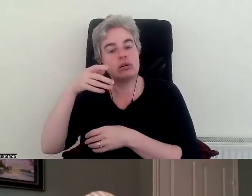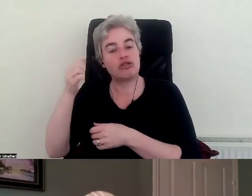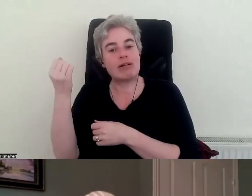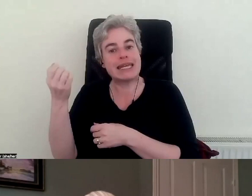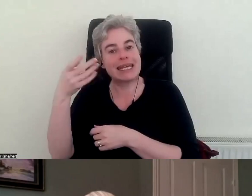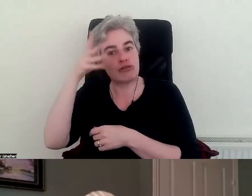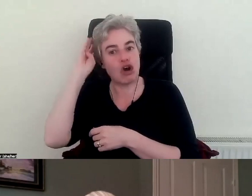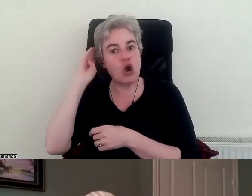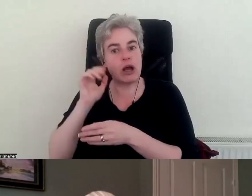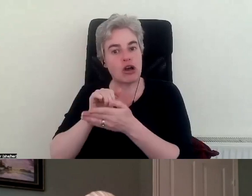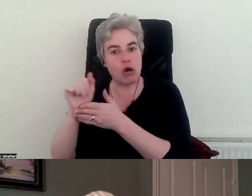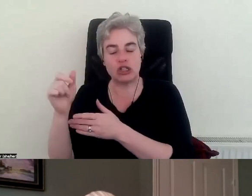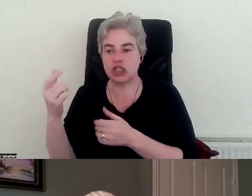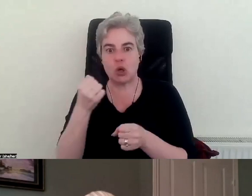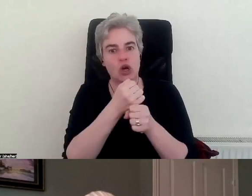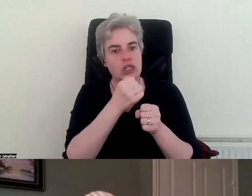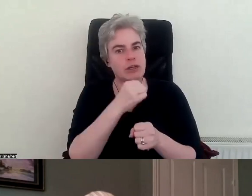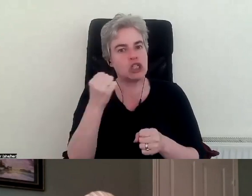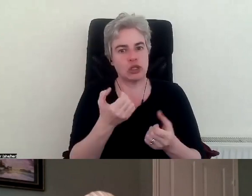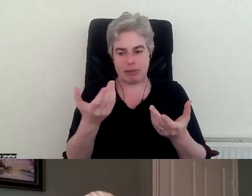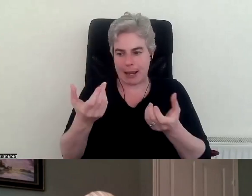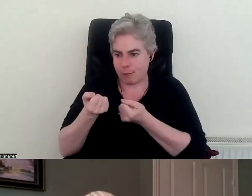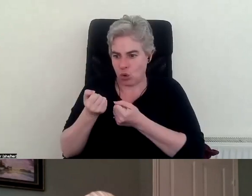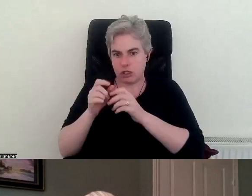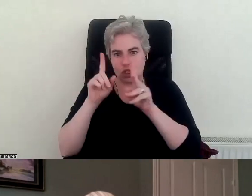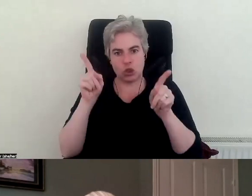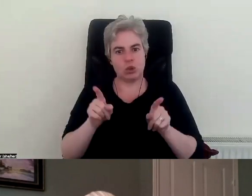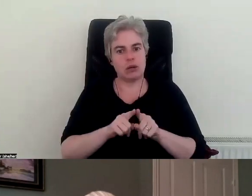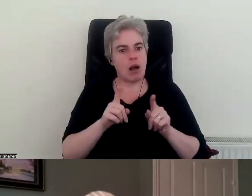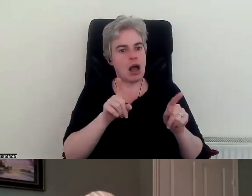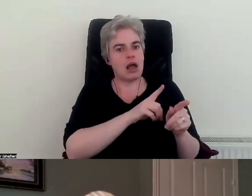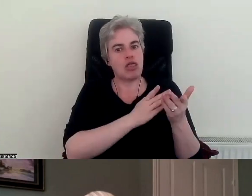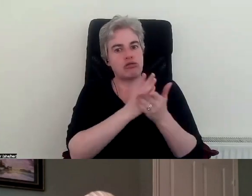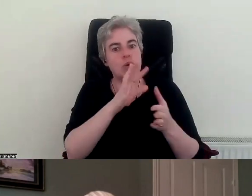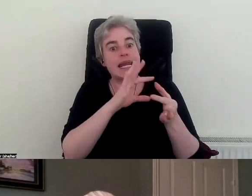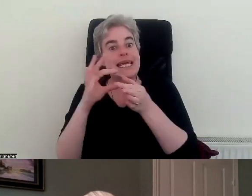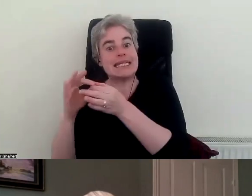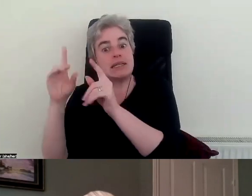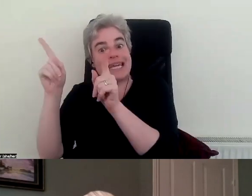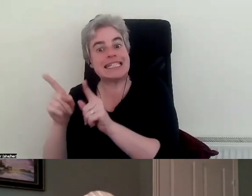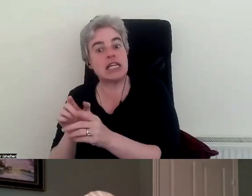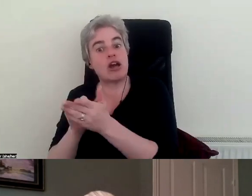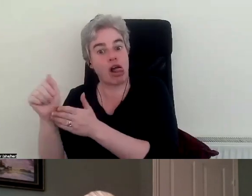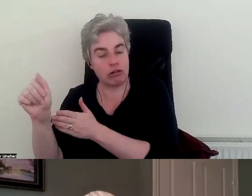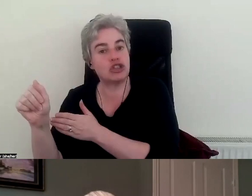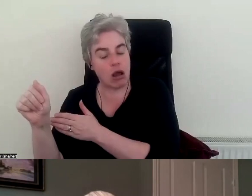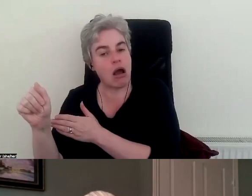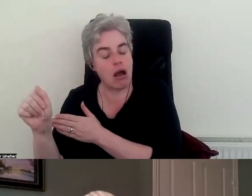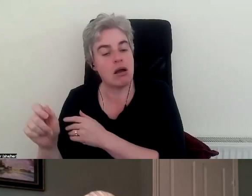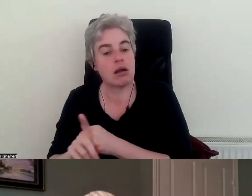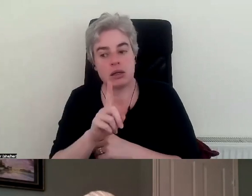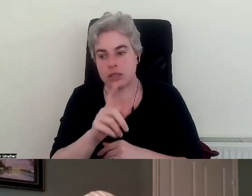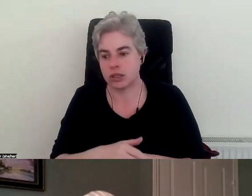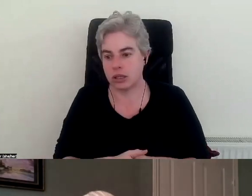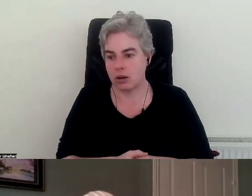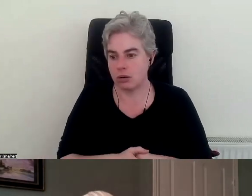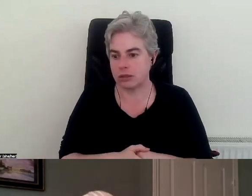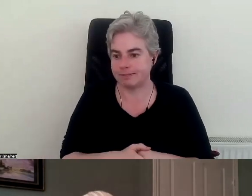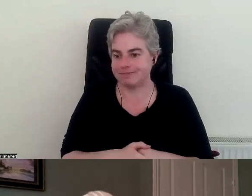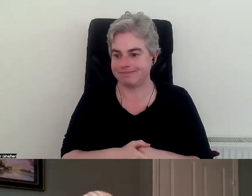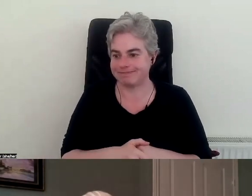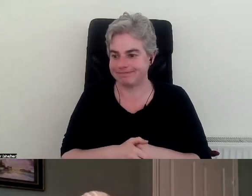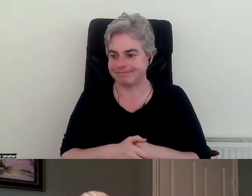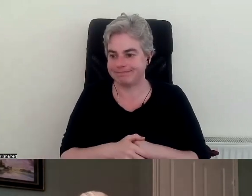gospel should be brought to India by relating to Indian culture. So I wondered if it's